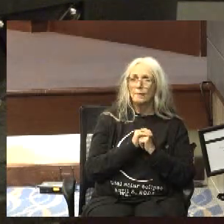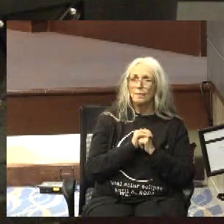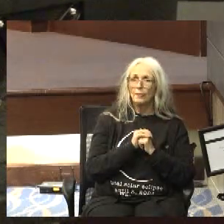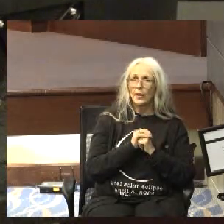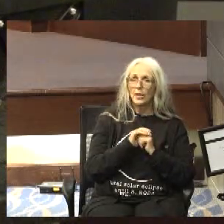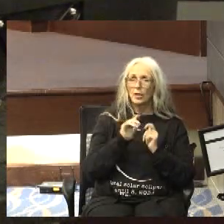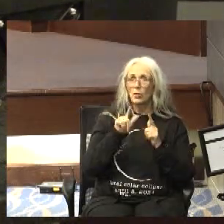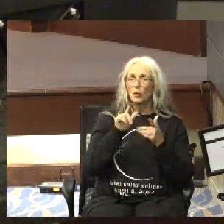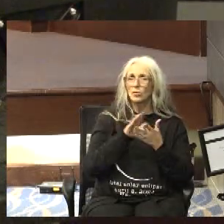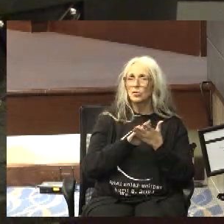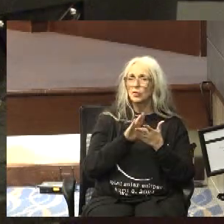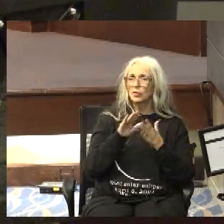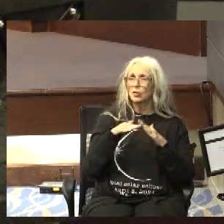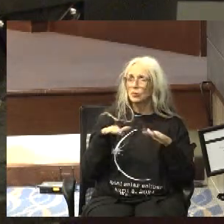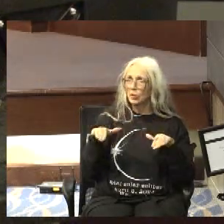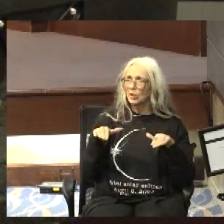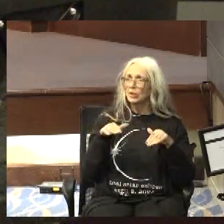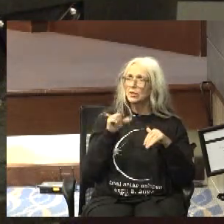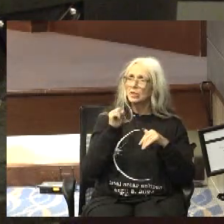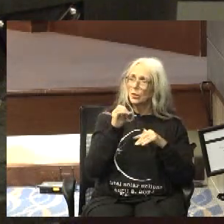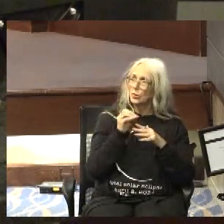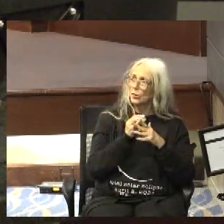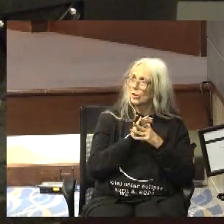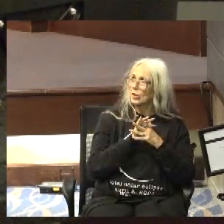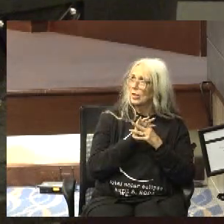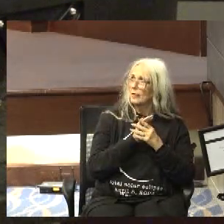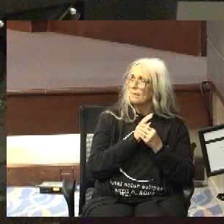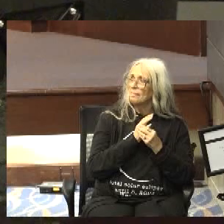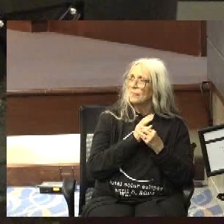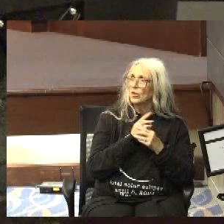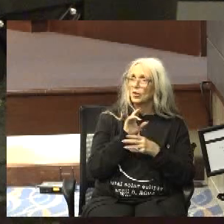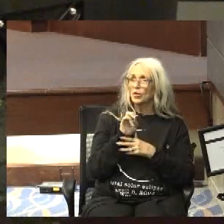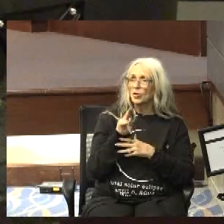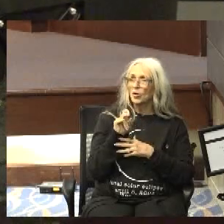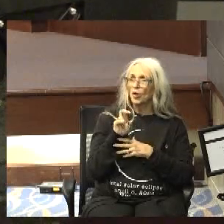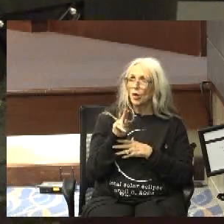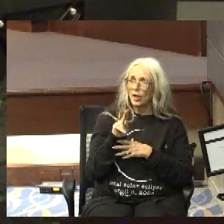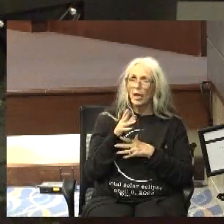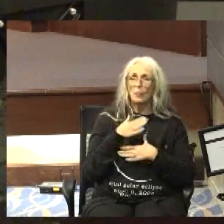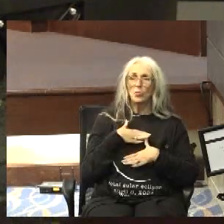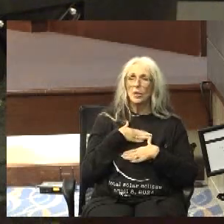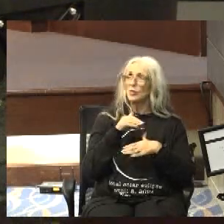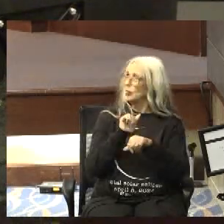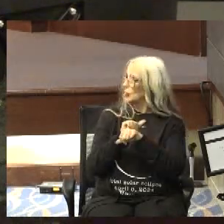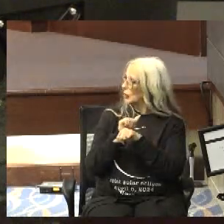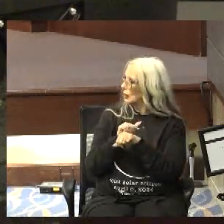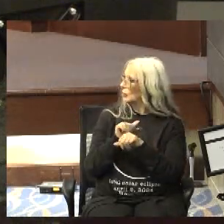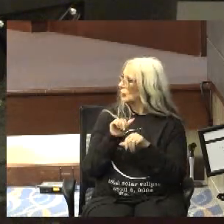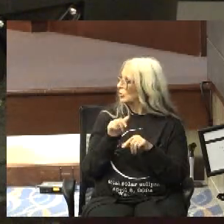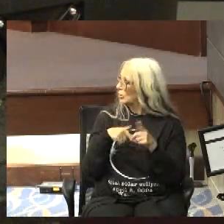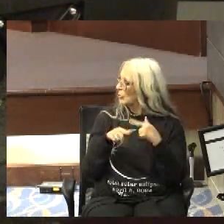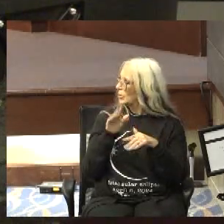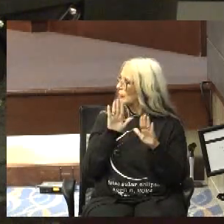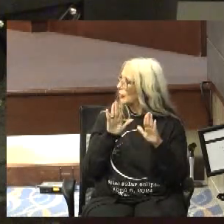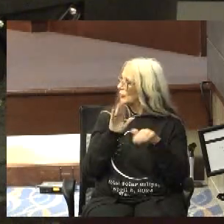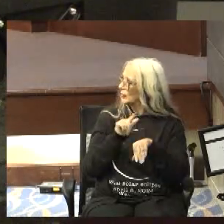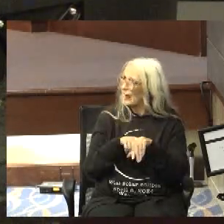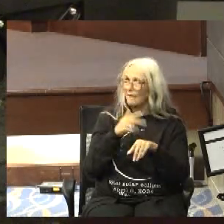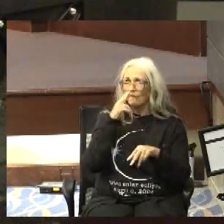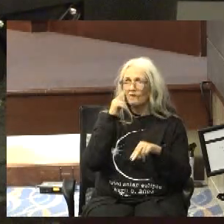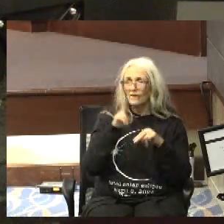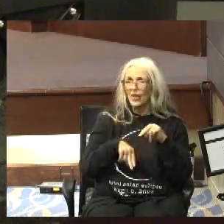going shoulder to shoulder here and getting this thing done. So. Director Wiley, I appreciate your work, and you're coming in at a great time. This is going to be a fun